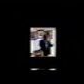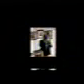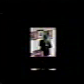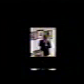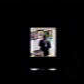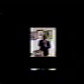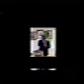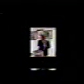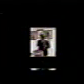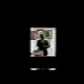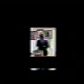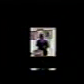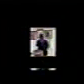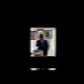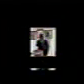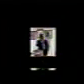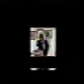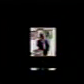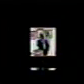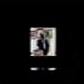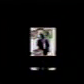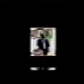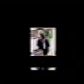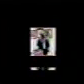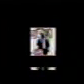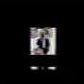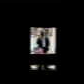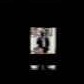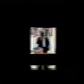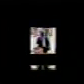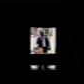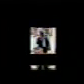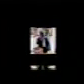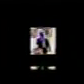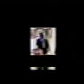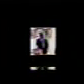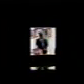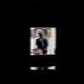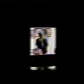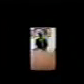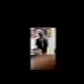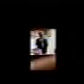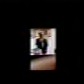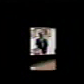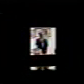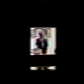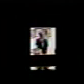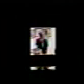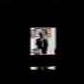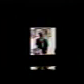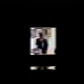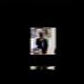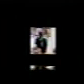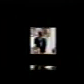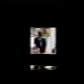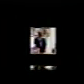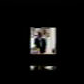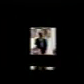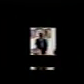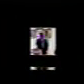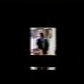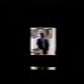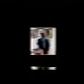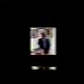that verse? It says, but Satan hindered us. Somebody there, you had wanted to get